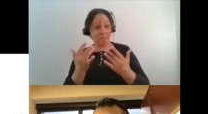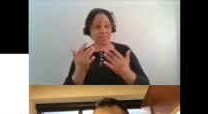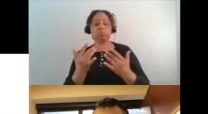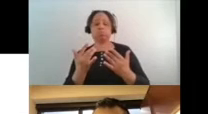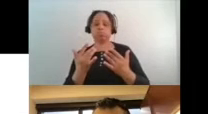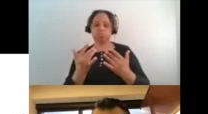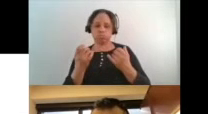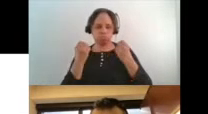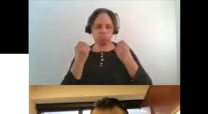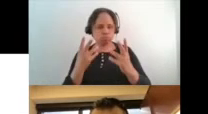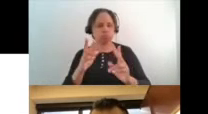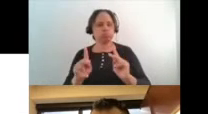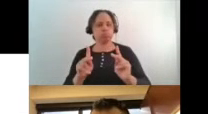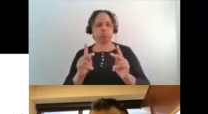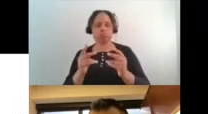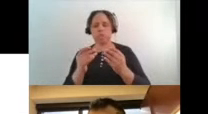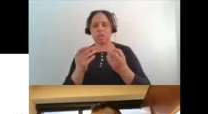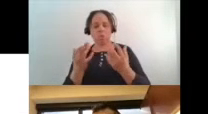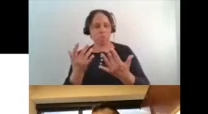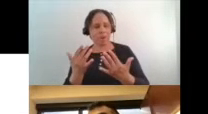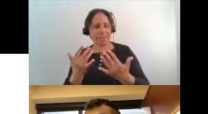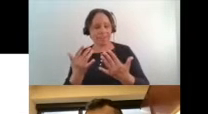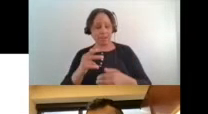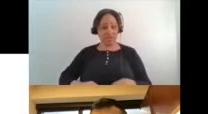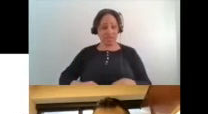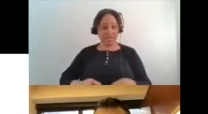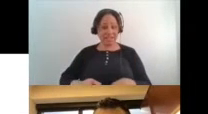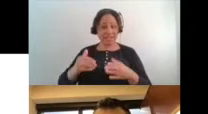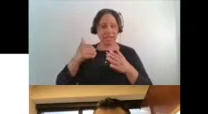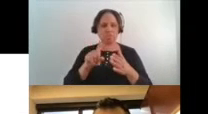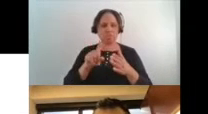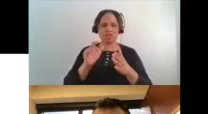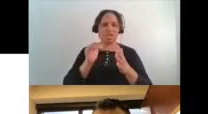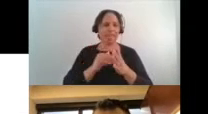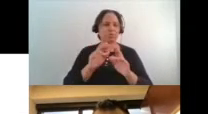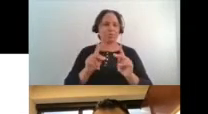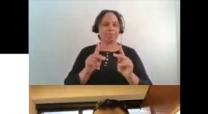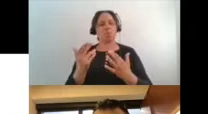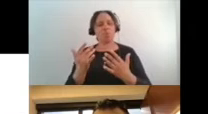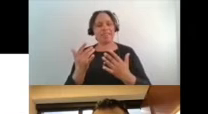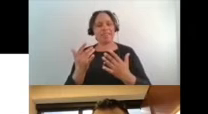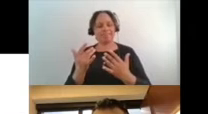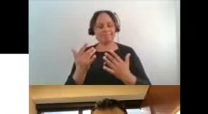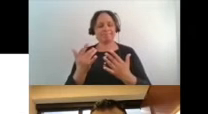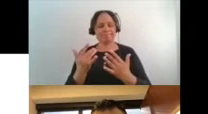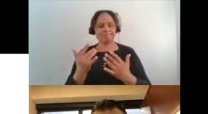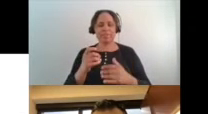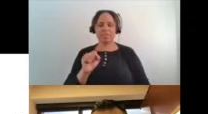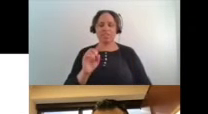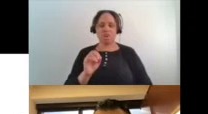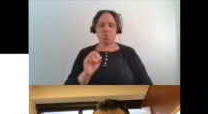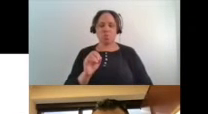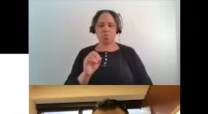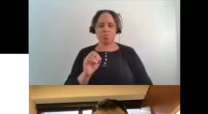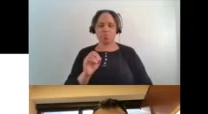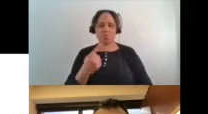high. For kidney, there's almost 100,000 people waiting for a kidney transplant. And so we just